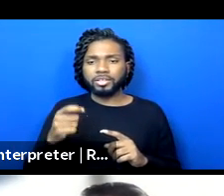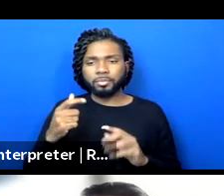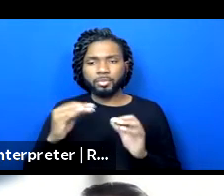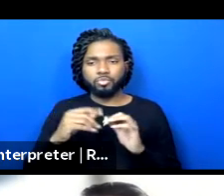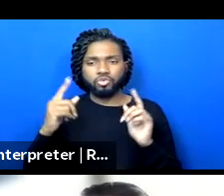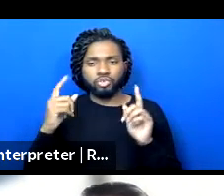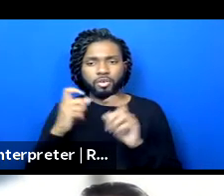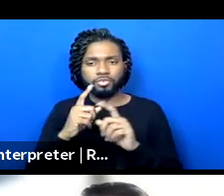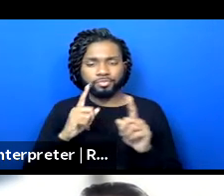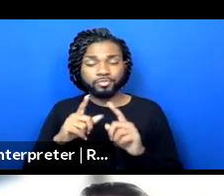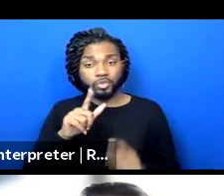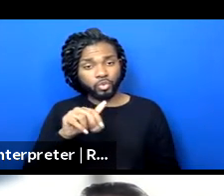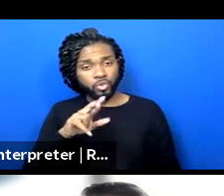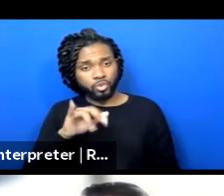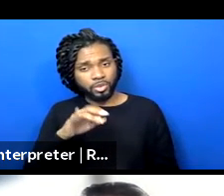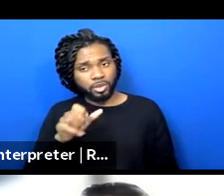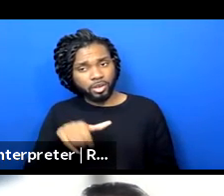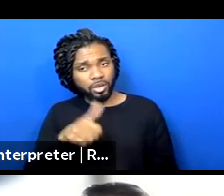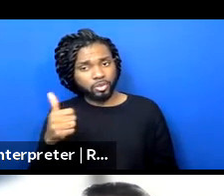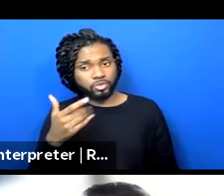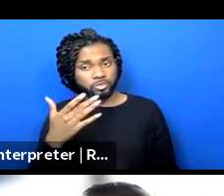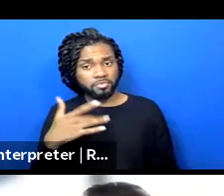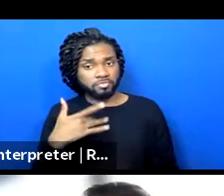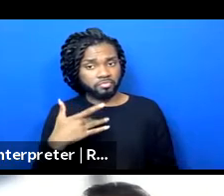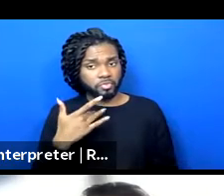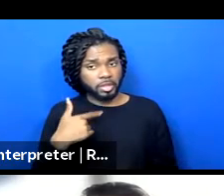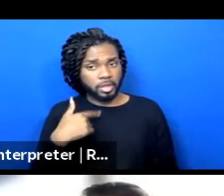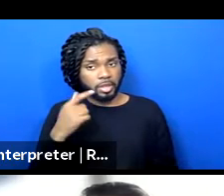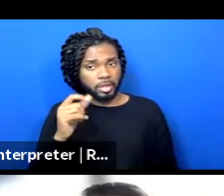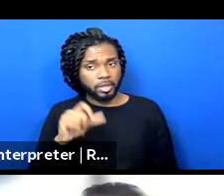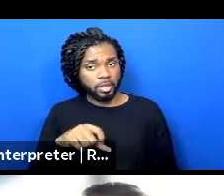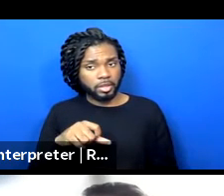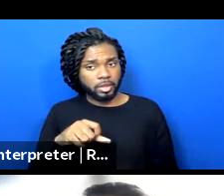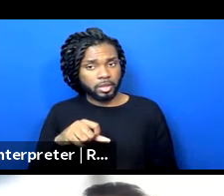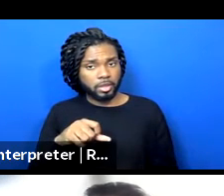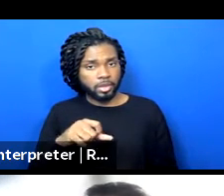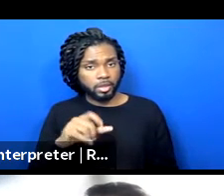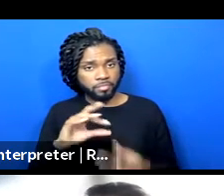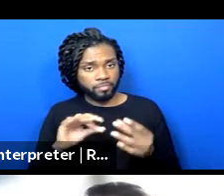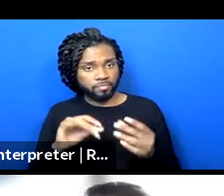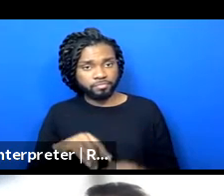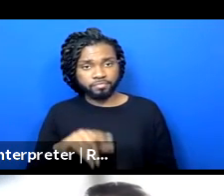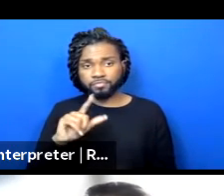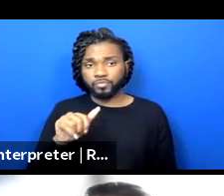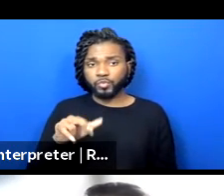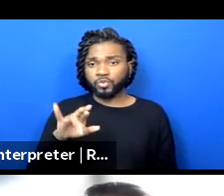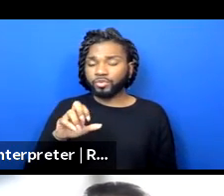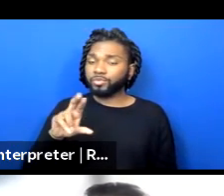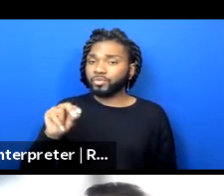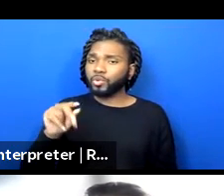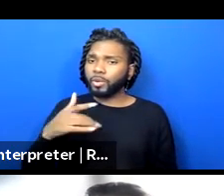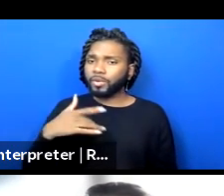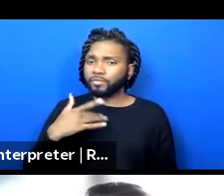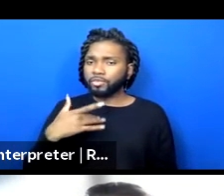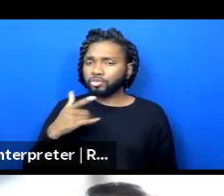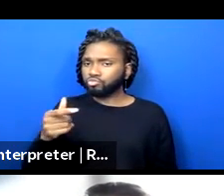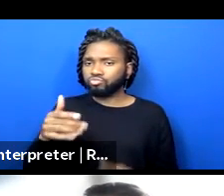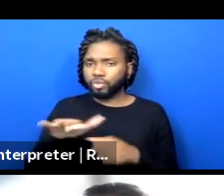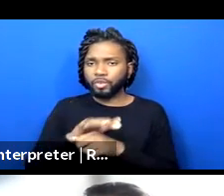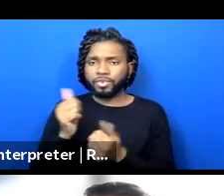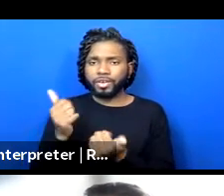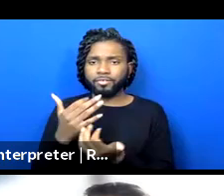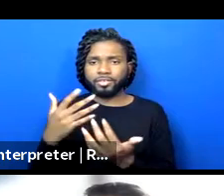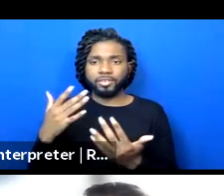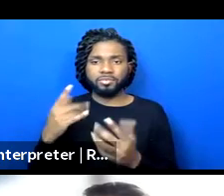conversations. Lori, was there anything else, any related that came up that I could? No, I think that you covered it, and that's a very interesting point